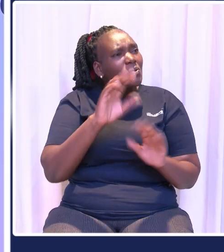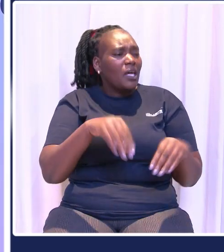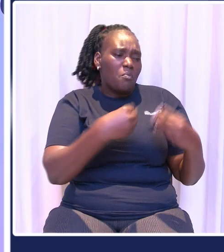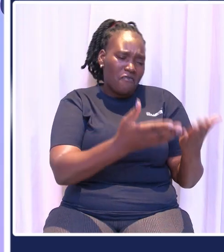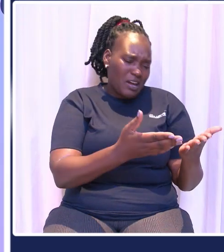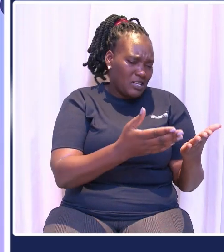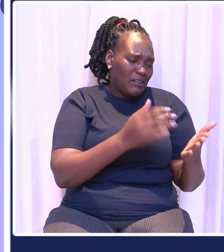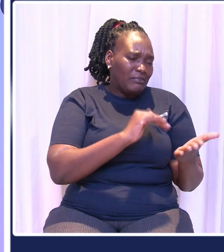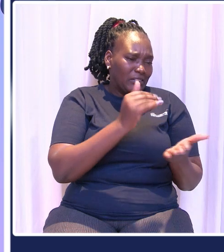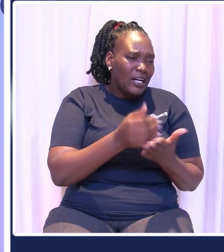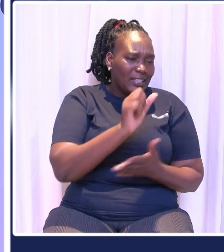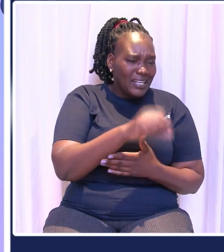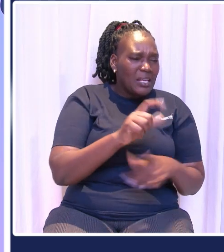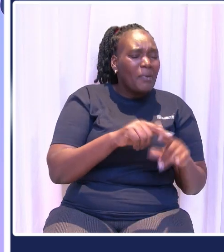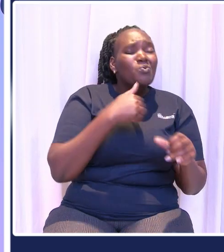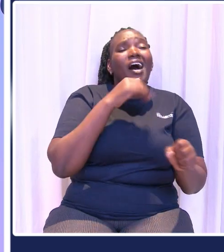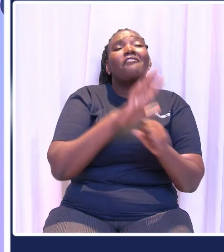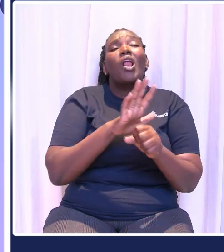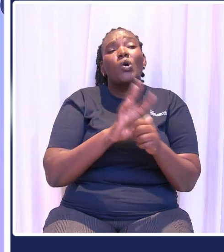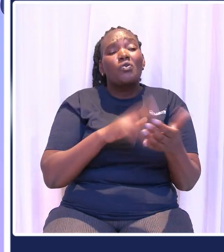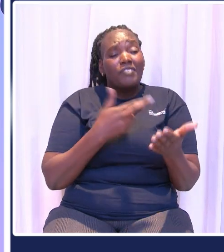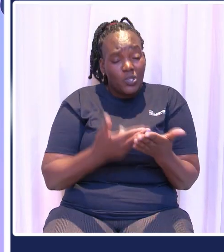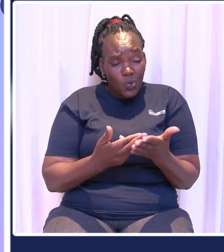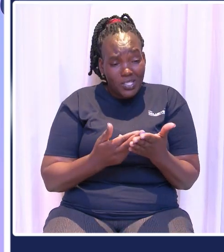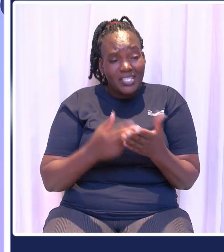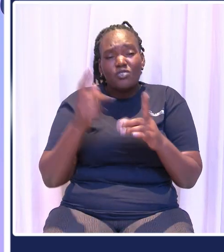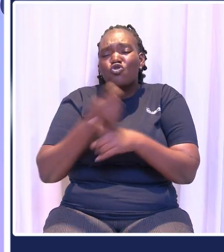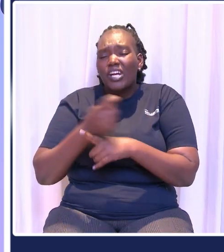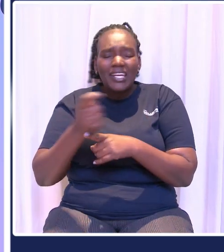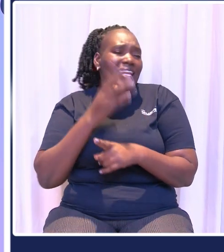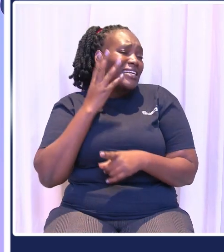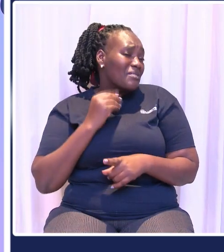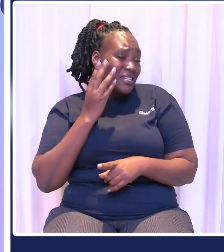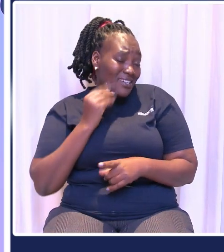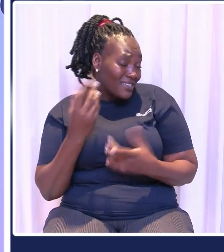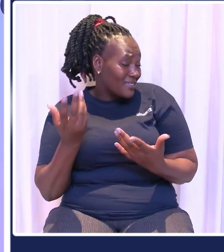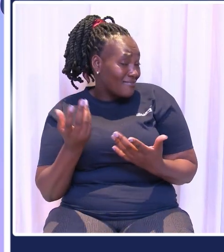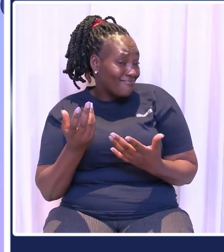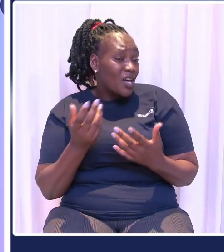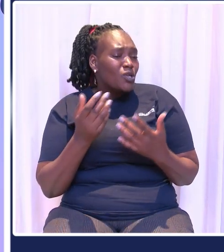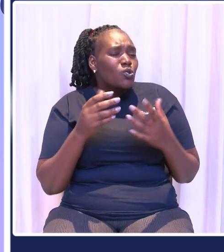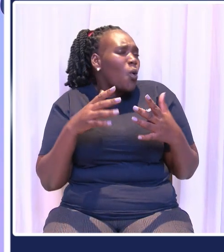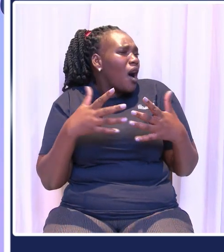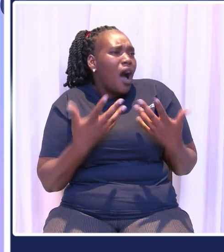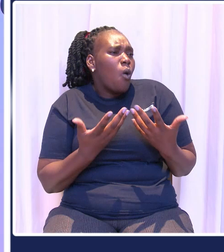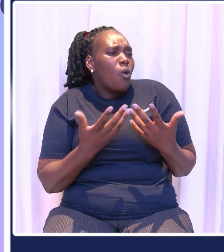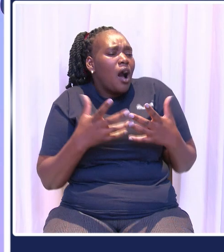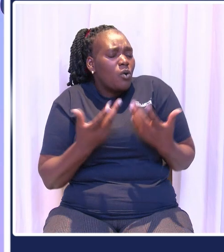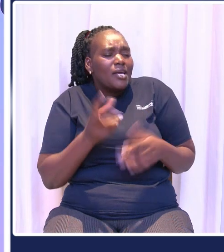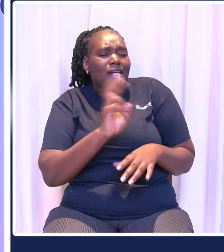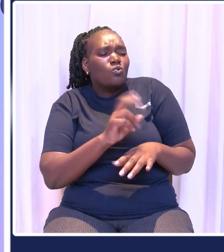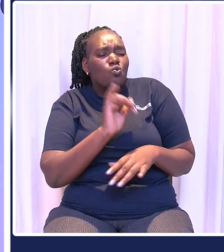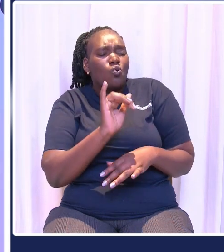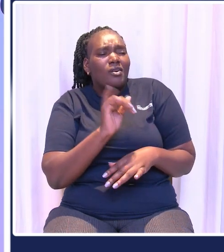funding. But we have a lot of resources, a lot of training that's free and open. But what does that look like